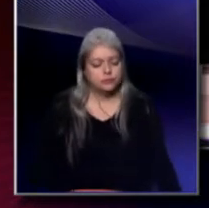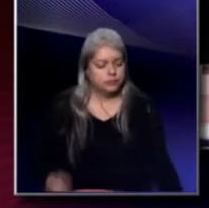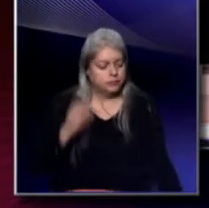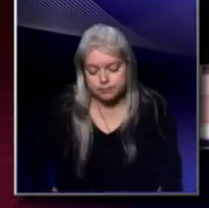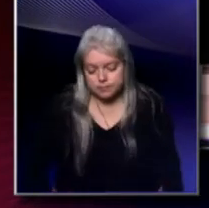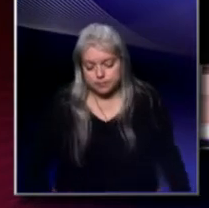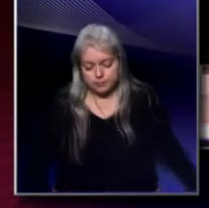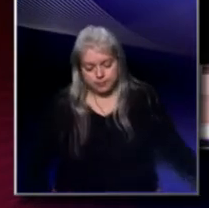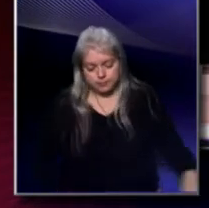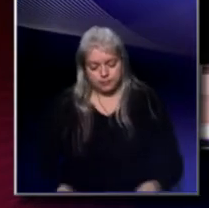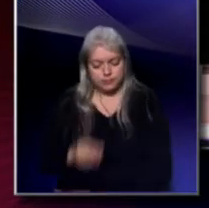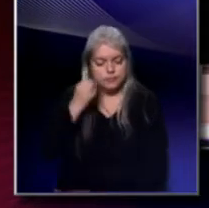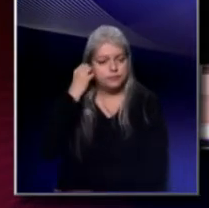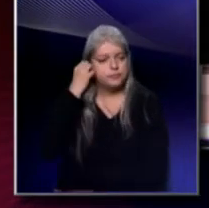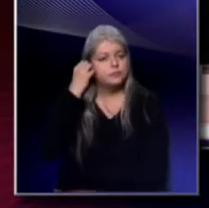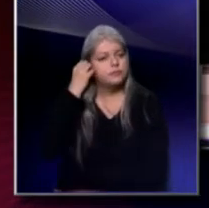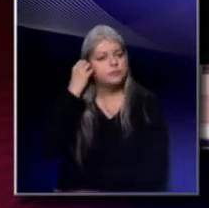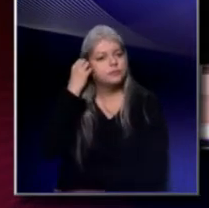Yes.